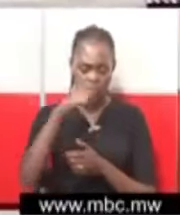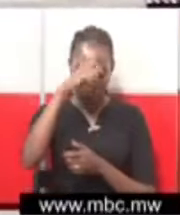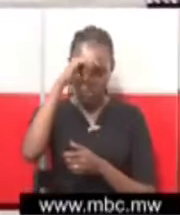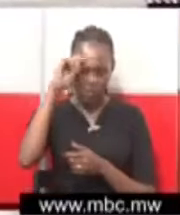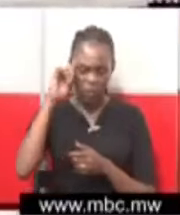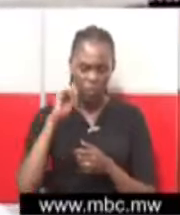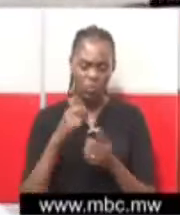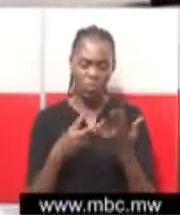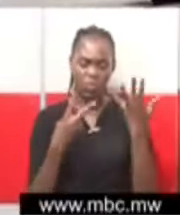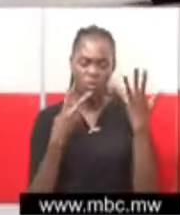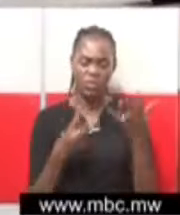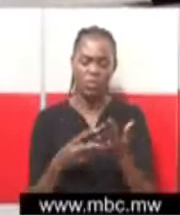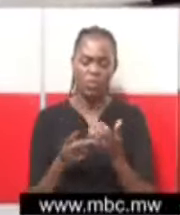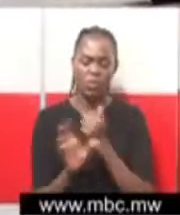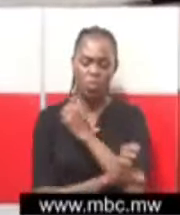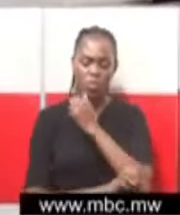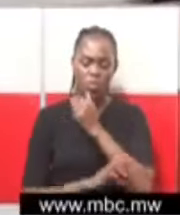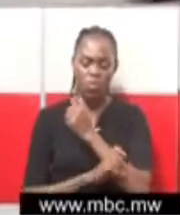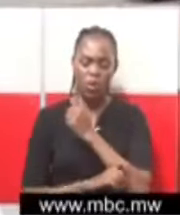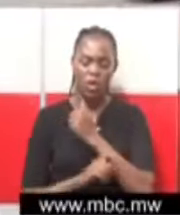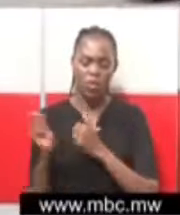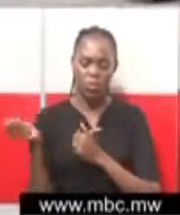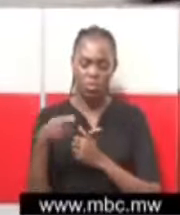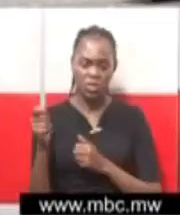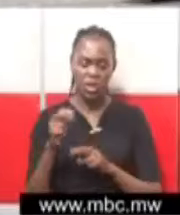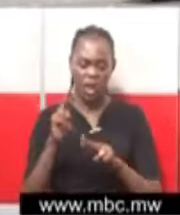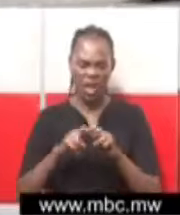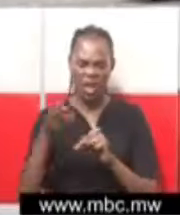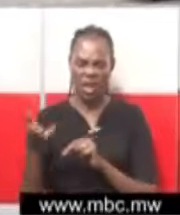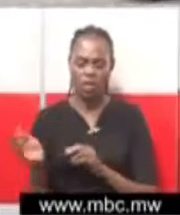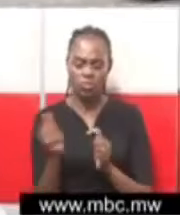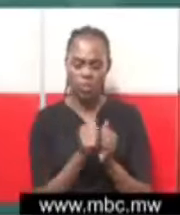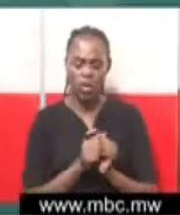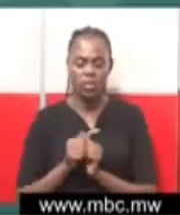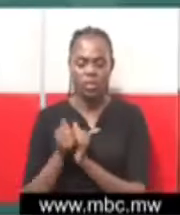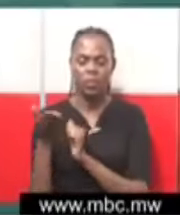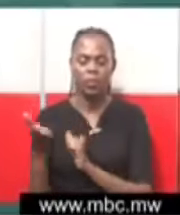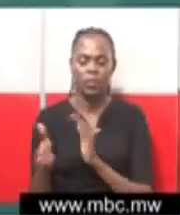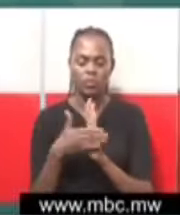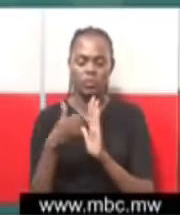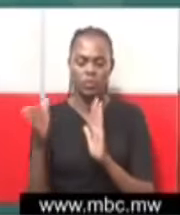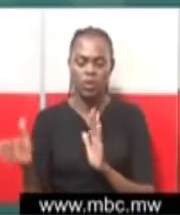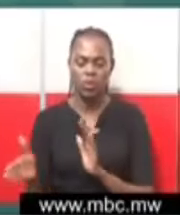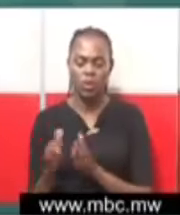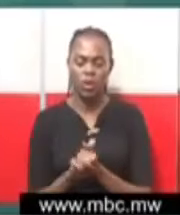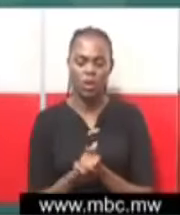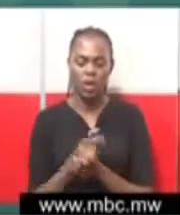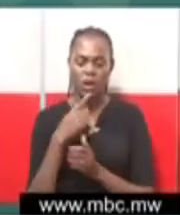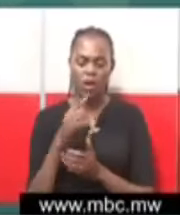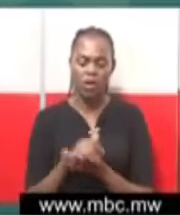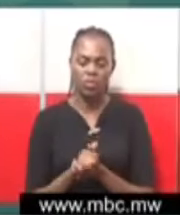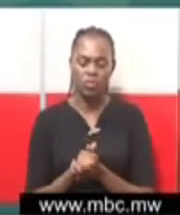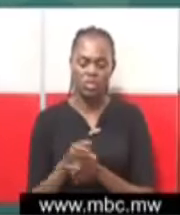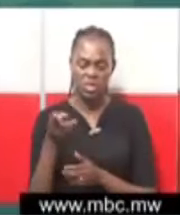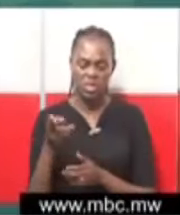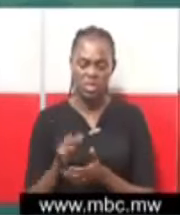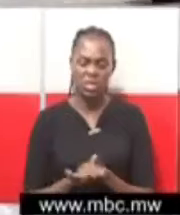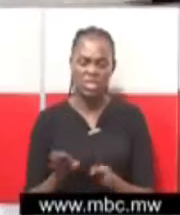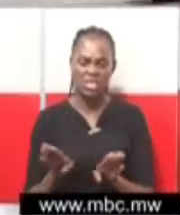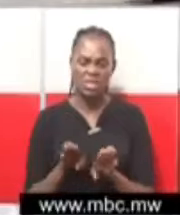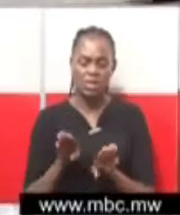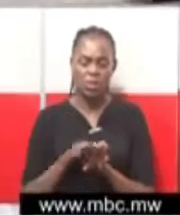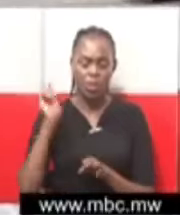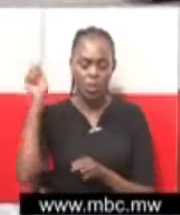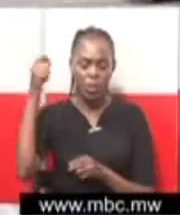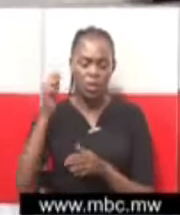was here with us, and he said that this is Malawian port. Port of